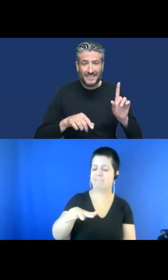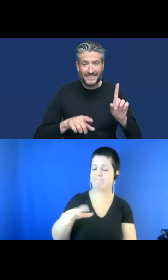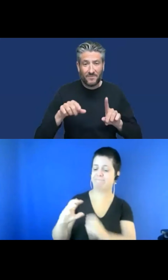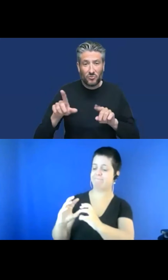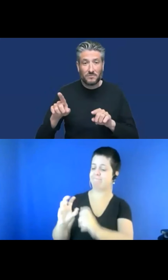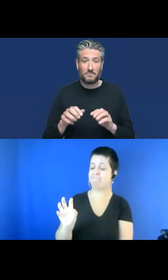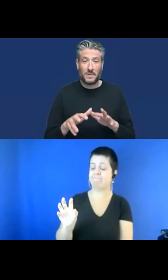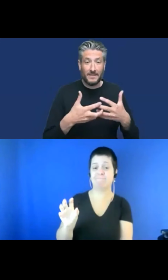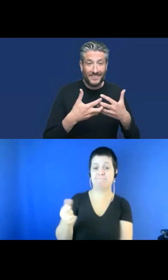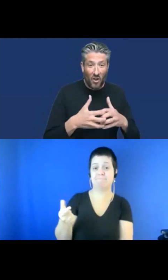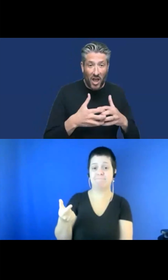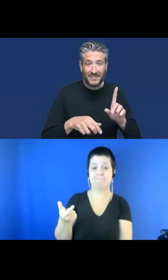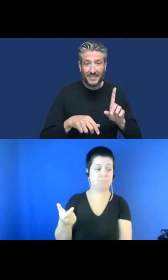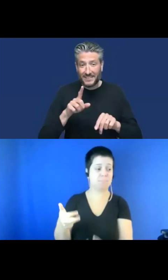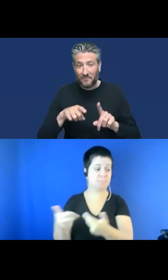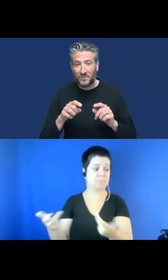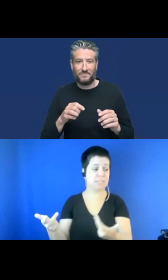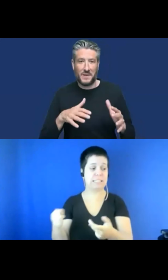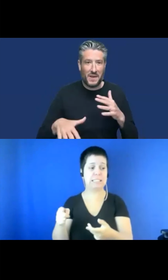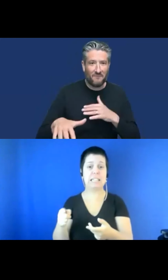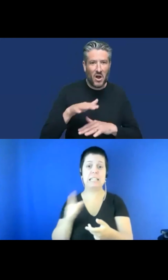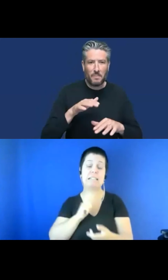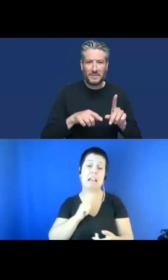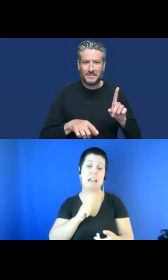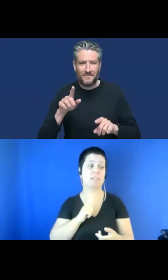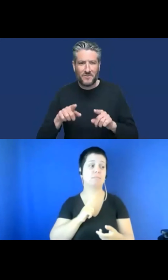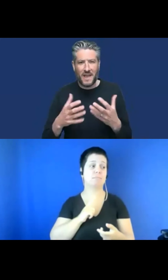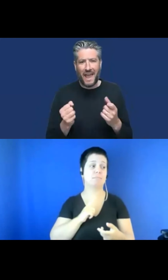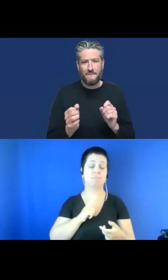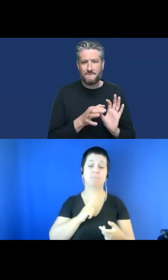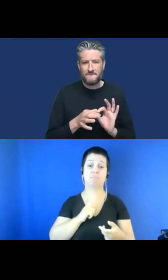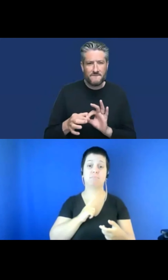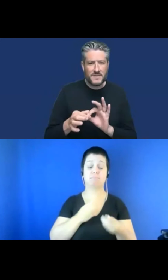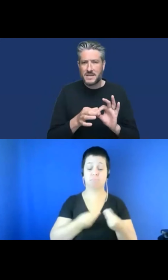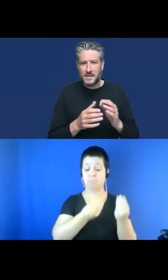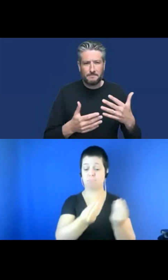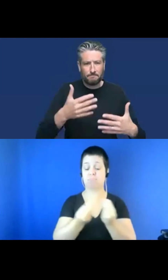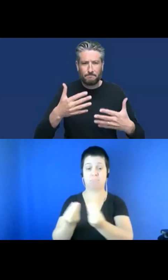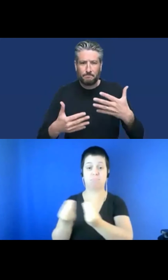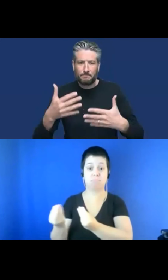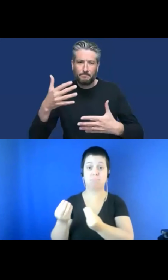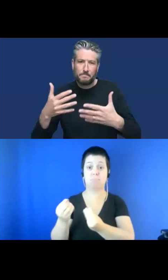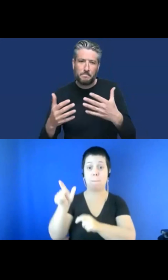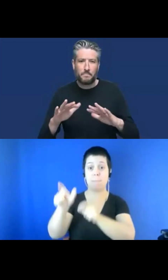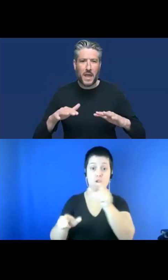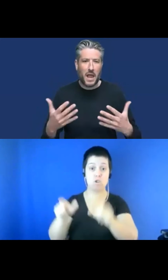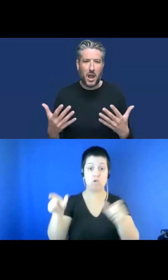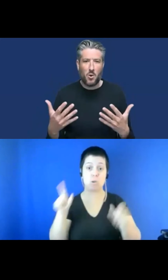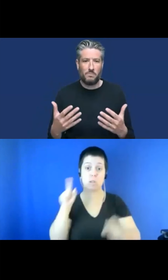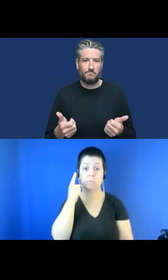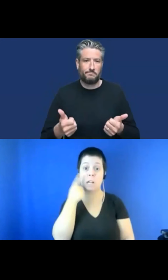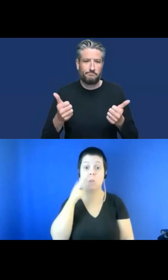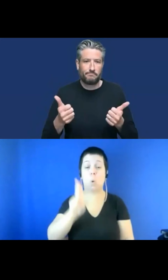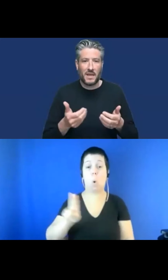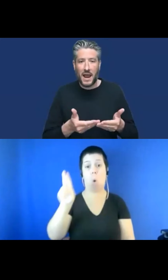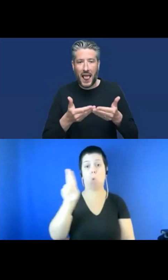services that are available in rehabilitation for deafblindness using assistive devices. I hope this